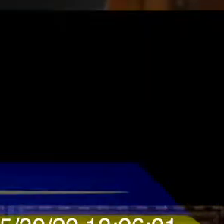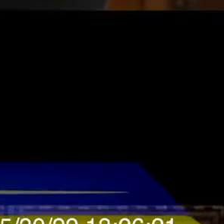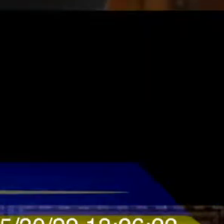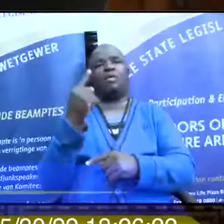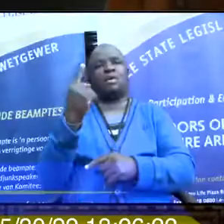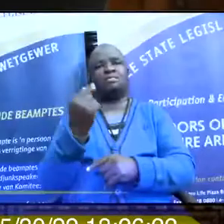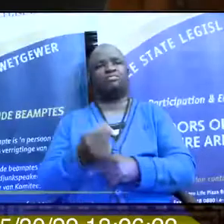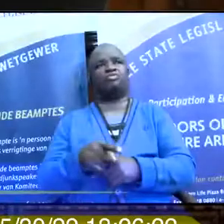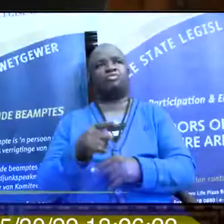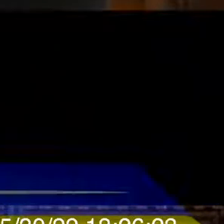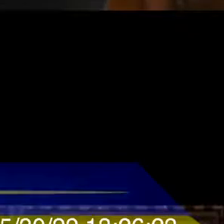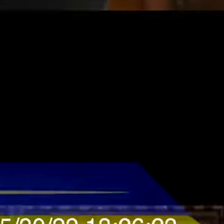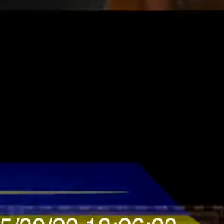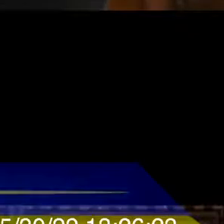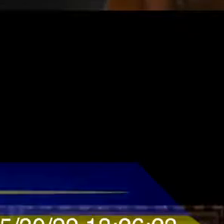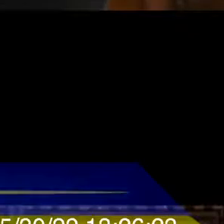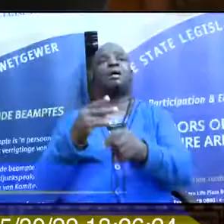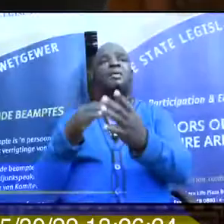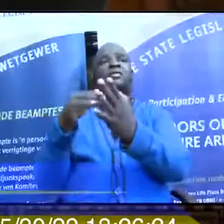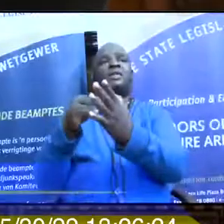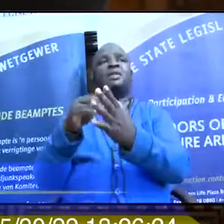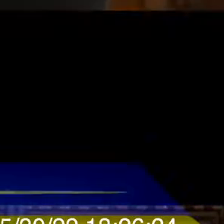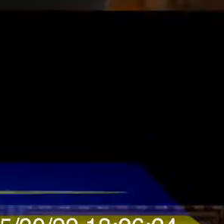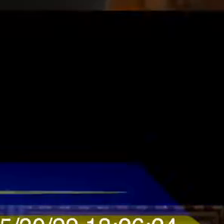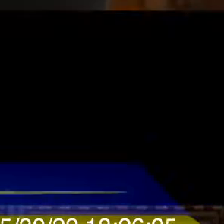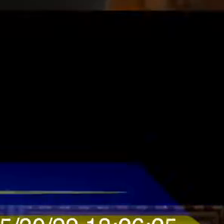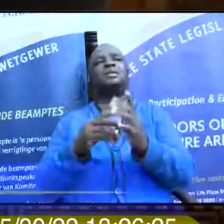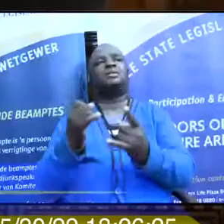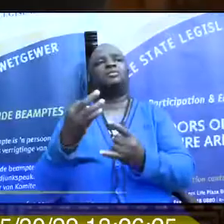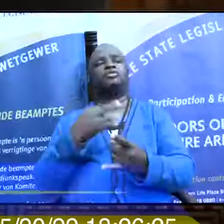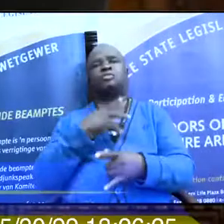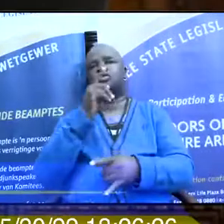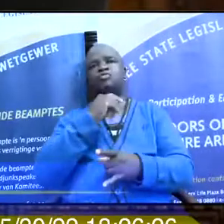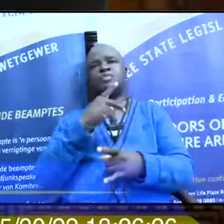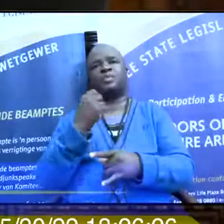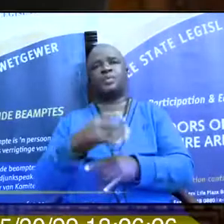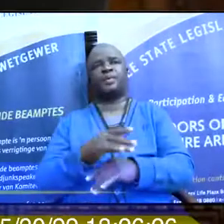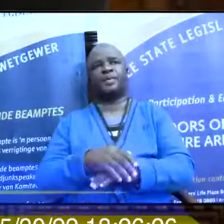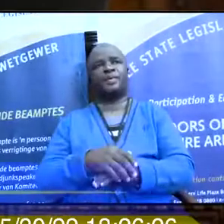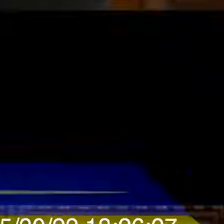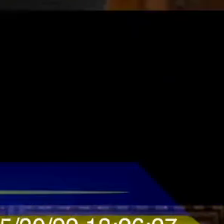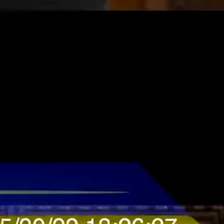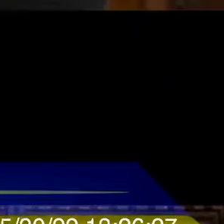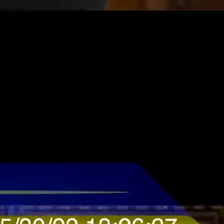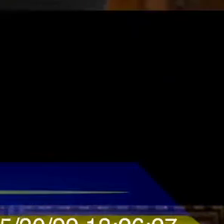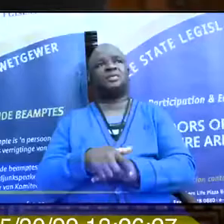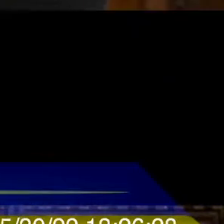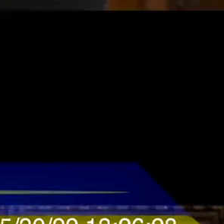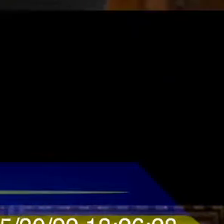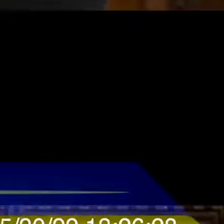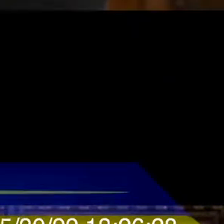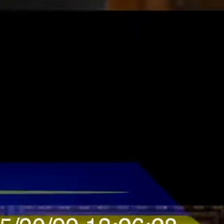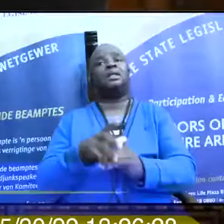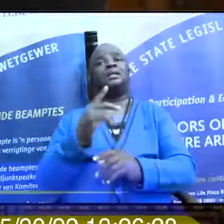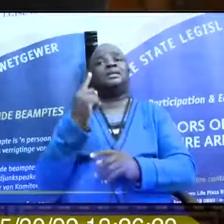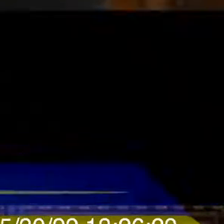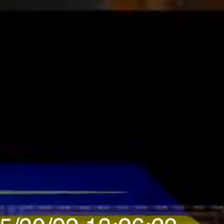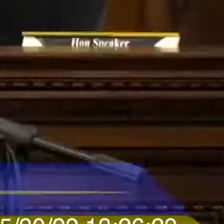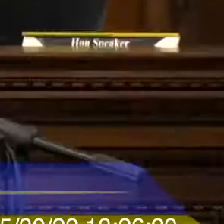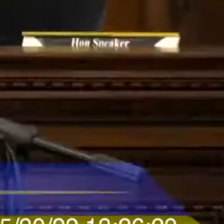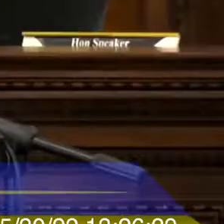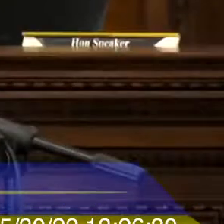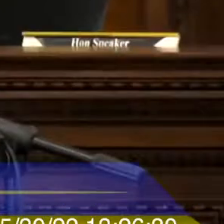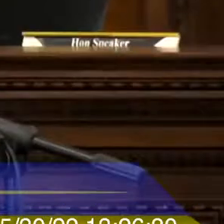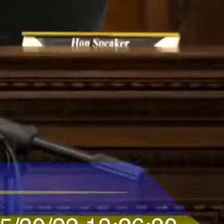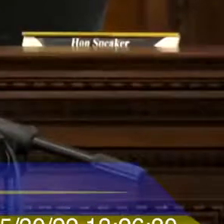phase so that when they come to matrix we don't spend that much our teachers are spending their